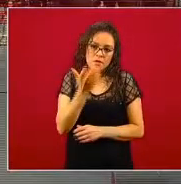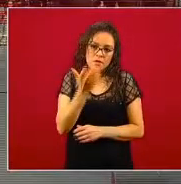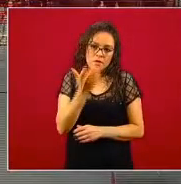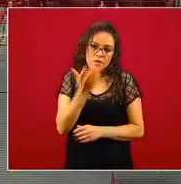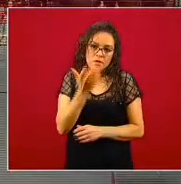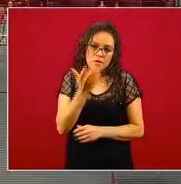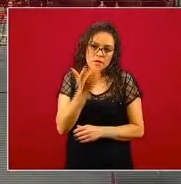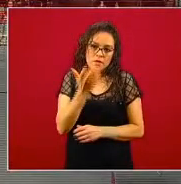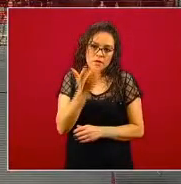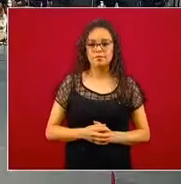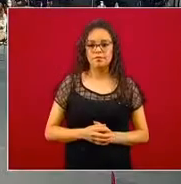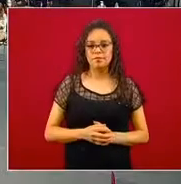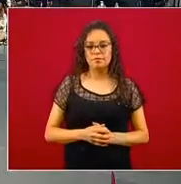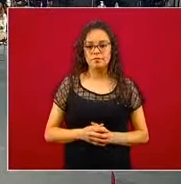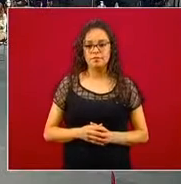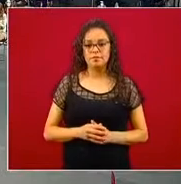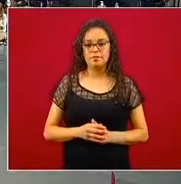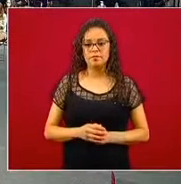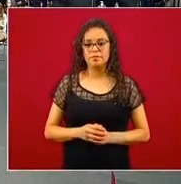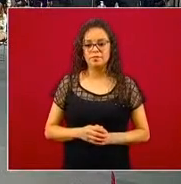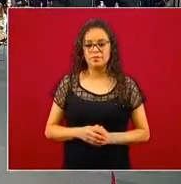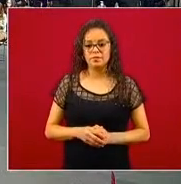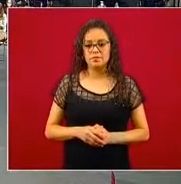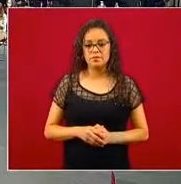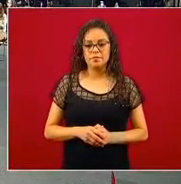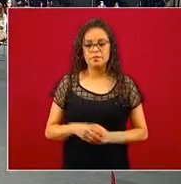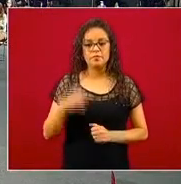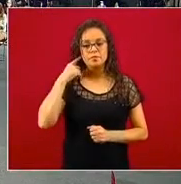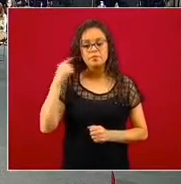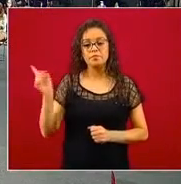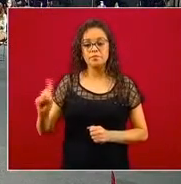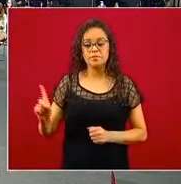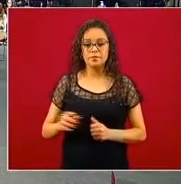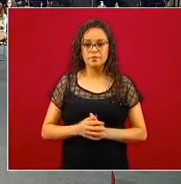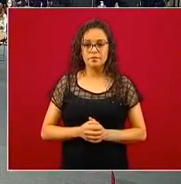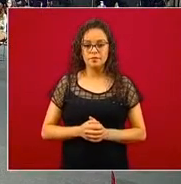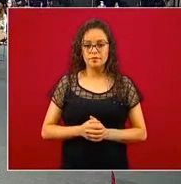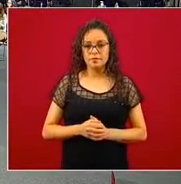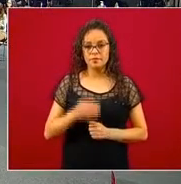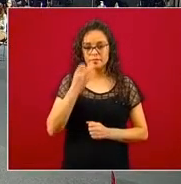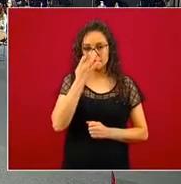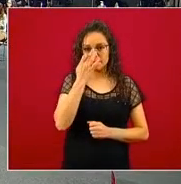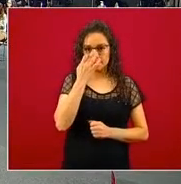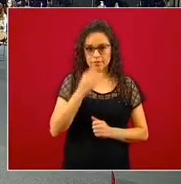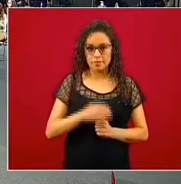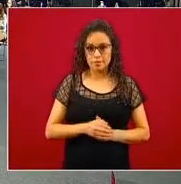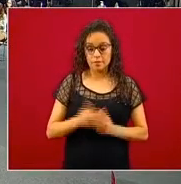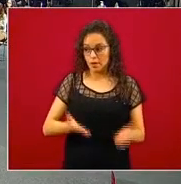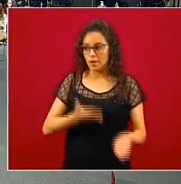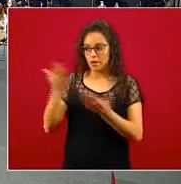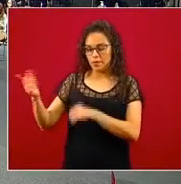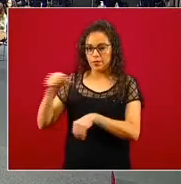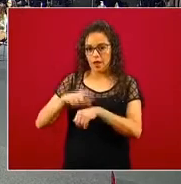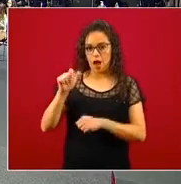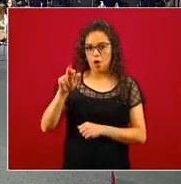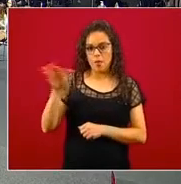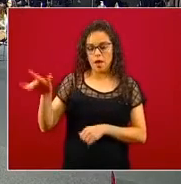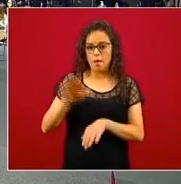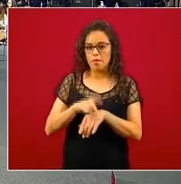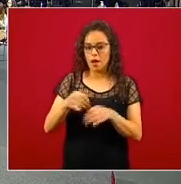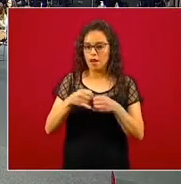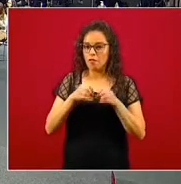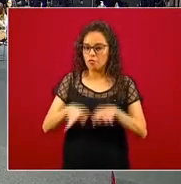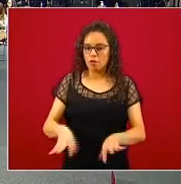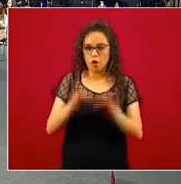standpoint responsible for this, they can then think the proper time to open up due to the